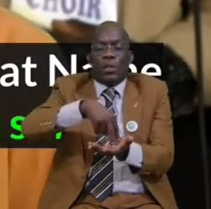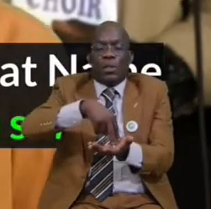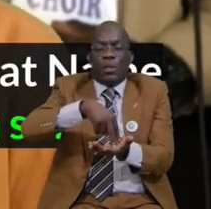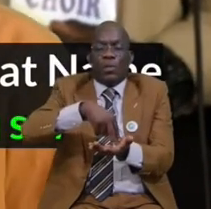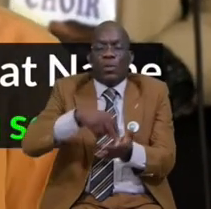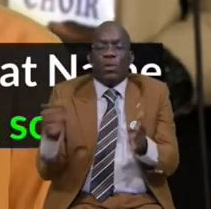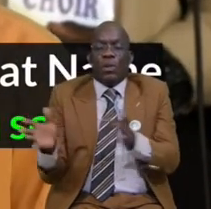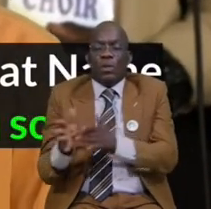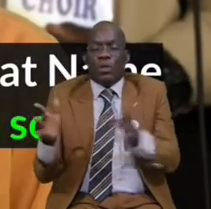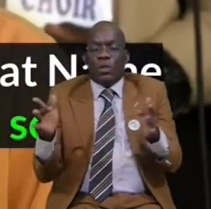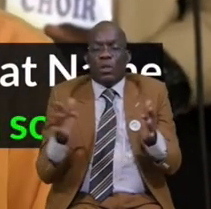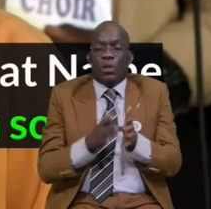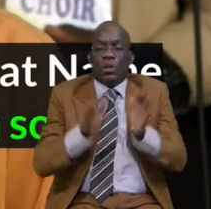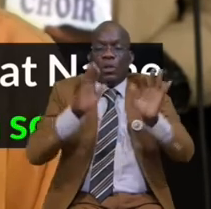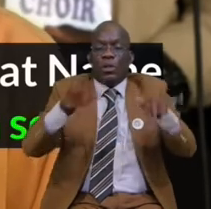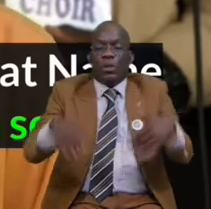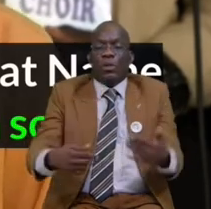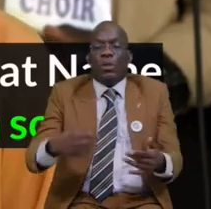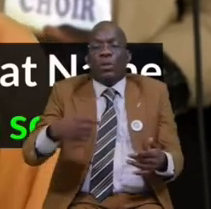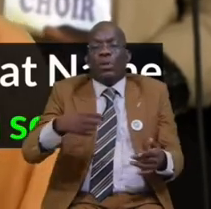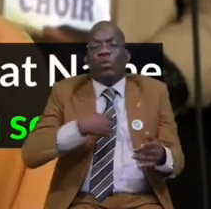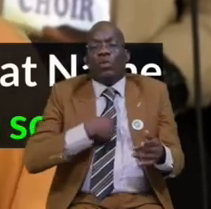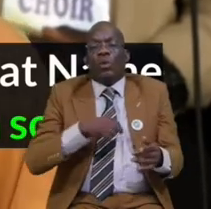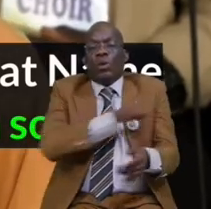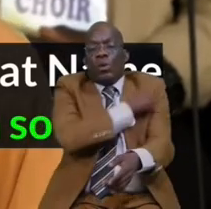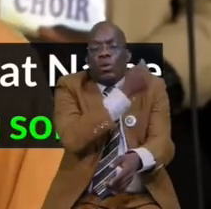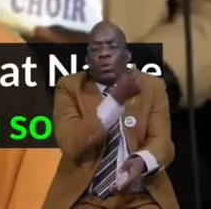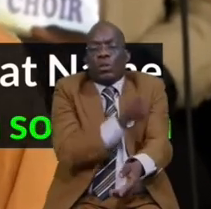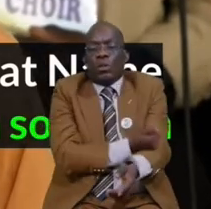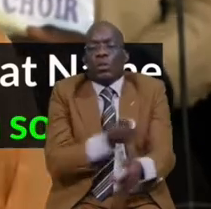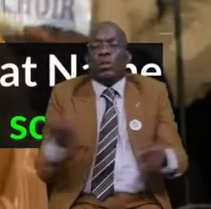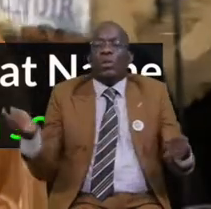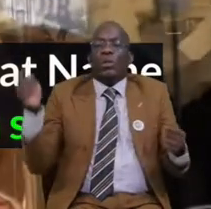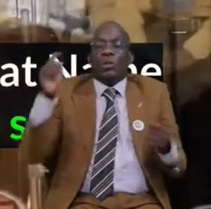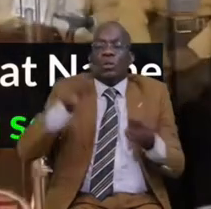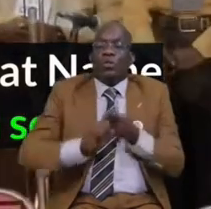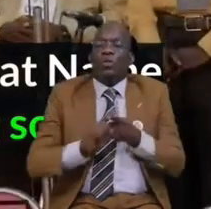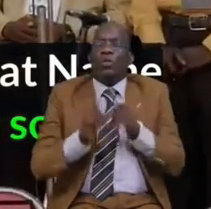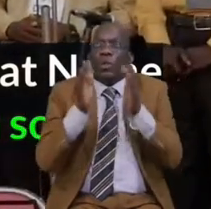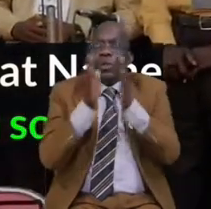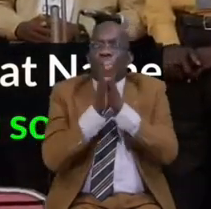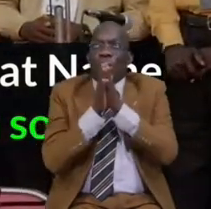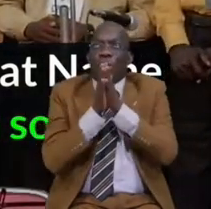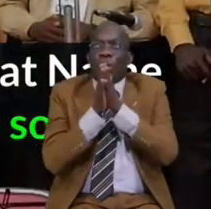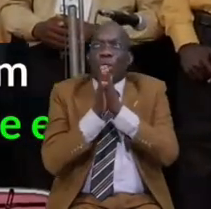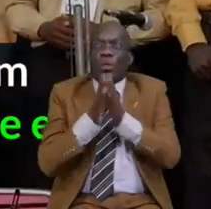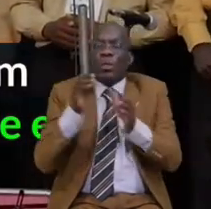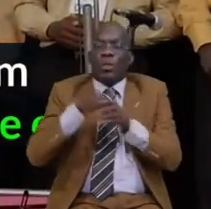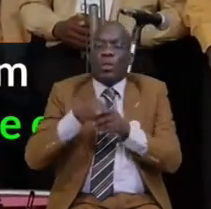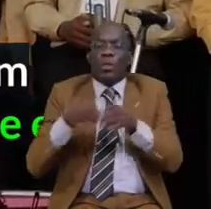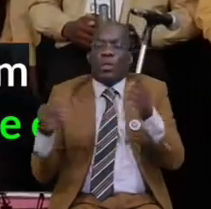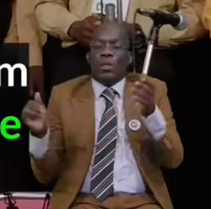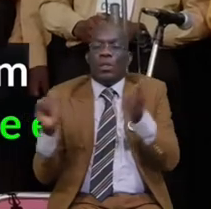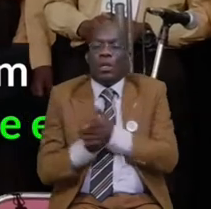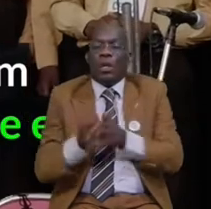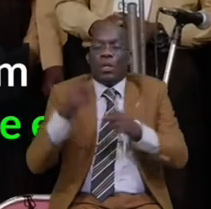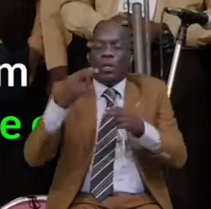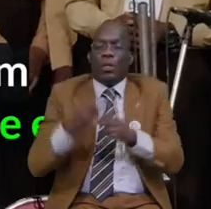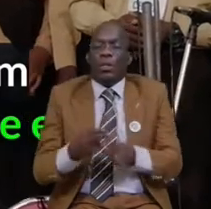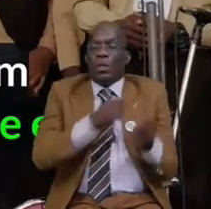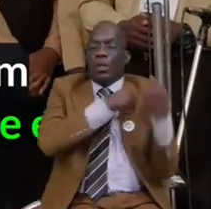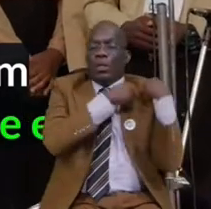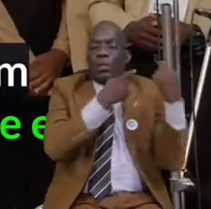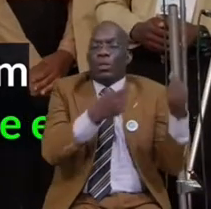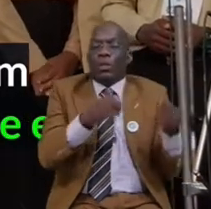stand. Jesus gave me authority to pray in that name, since I'm